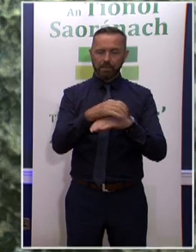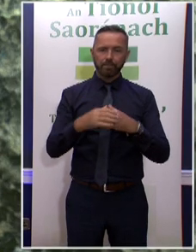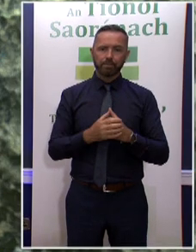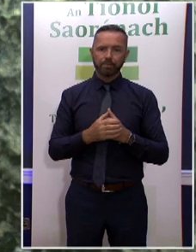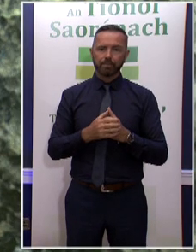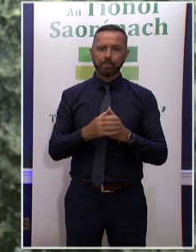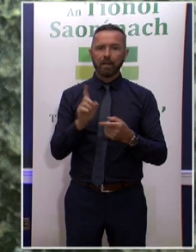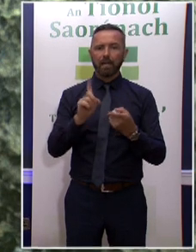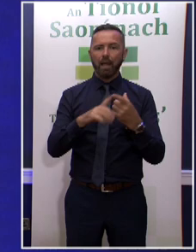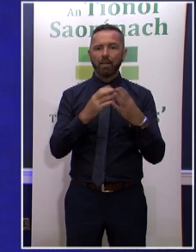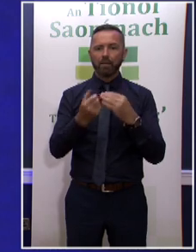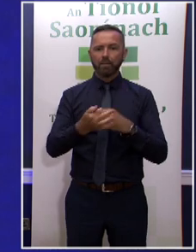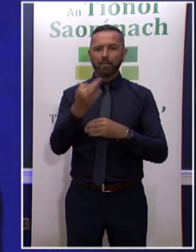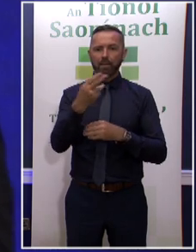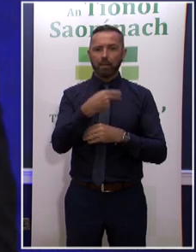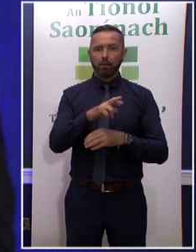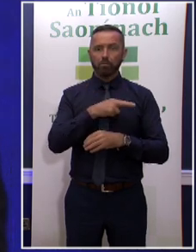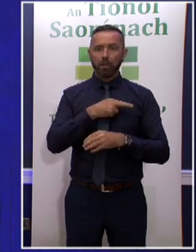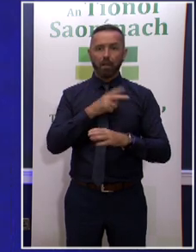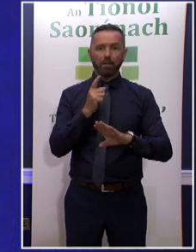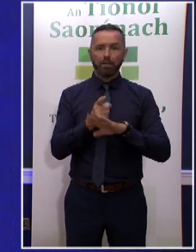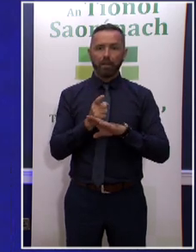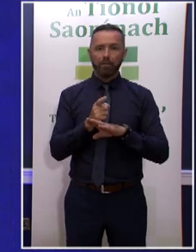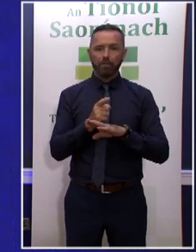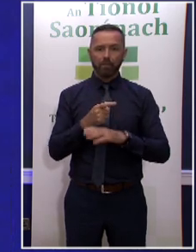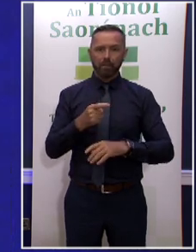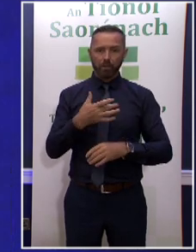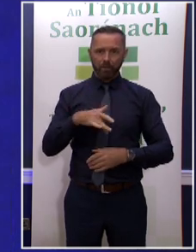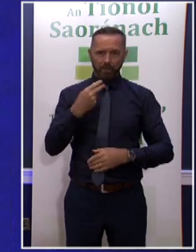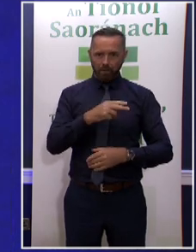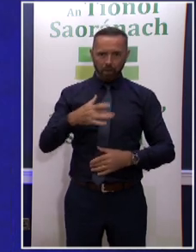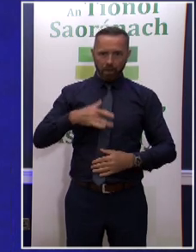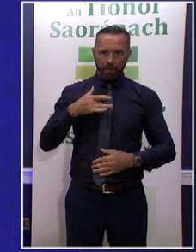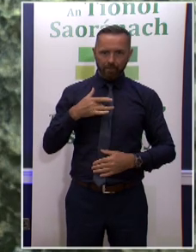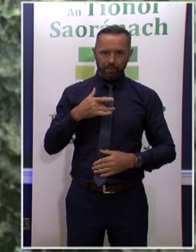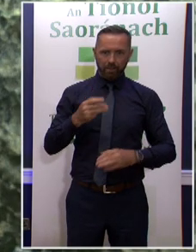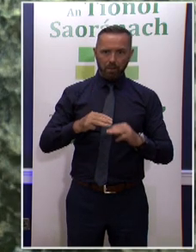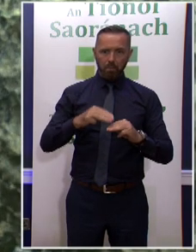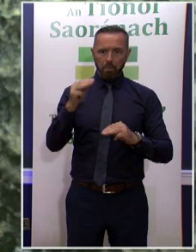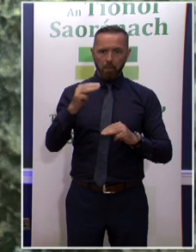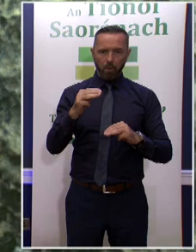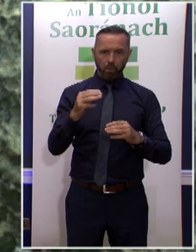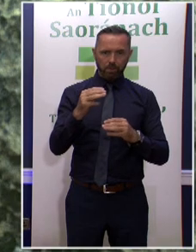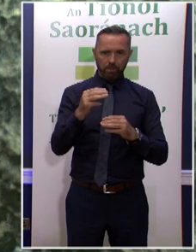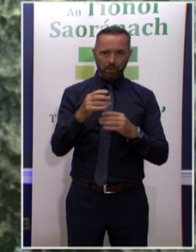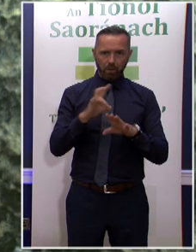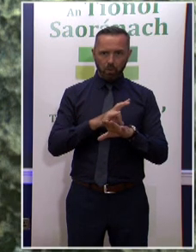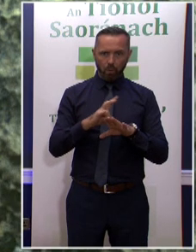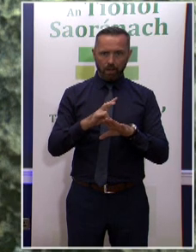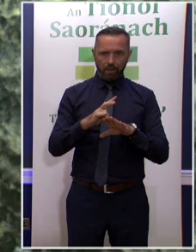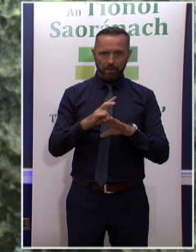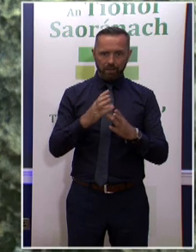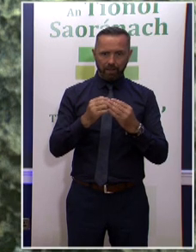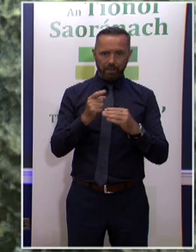And things that you might not even really realize are living creatures. So these, among the more innocuous, but actually the more numerous and